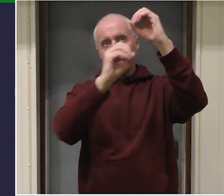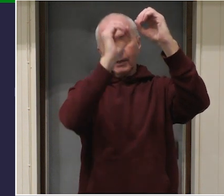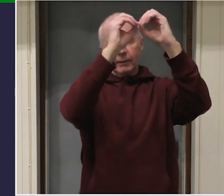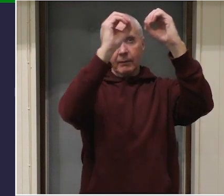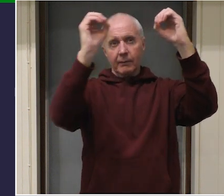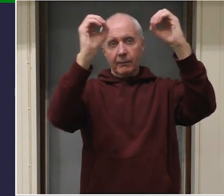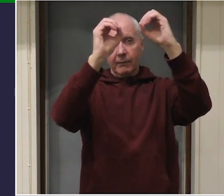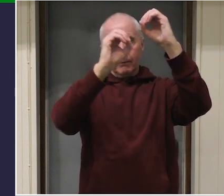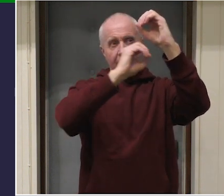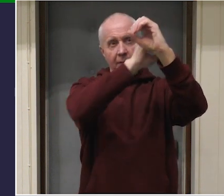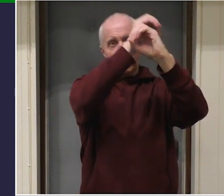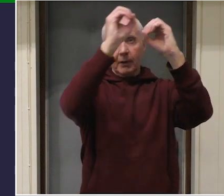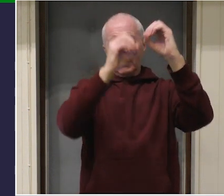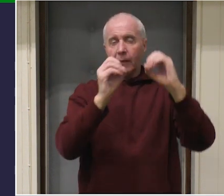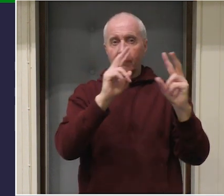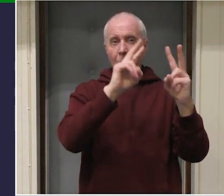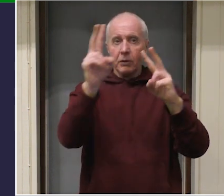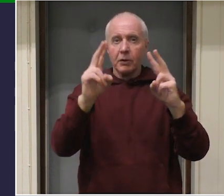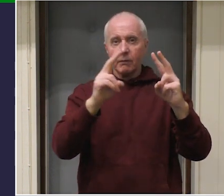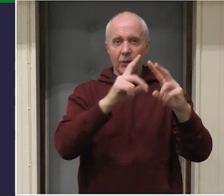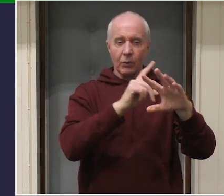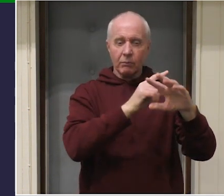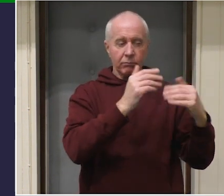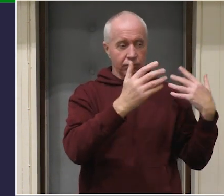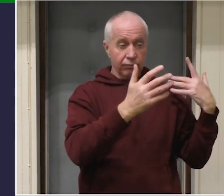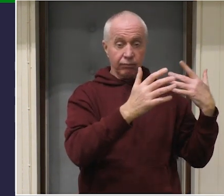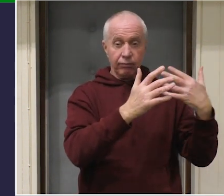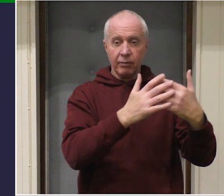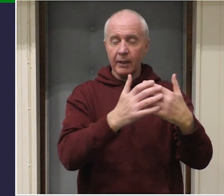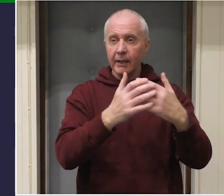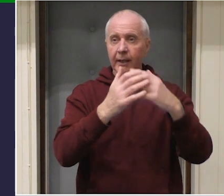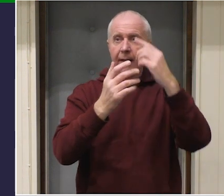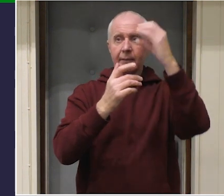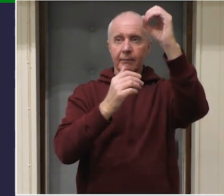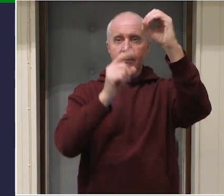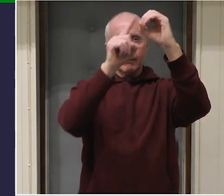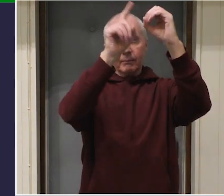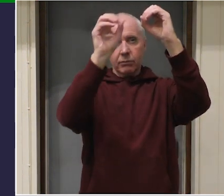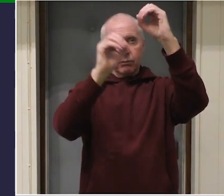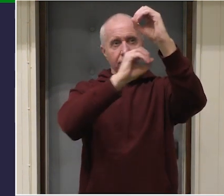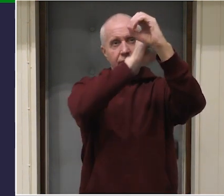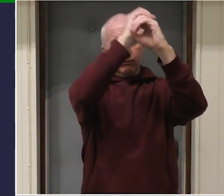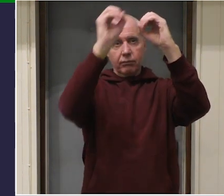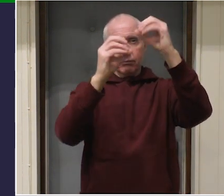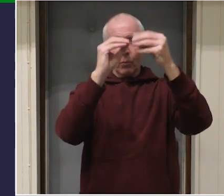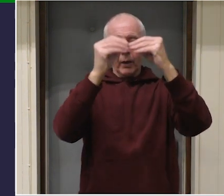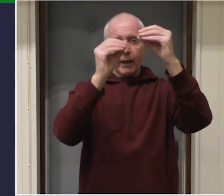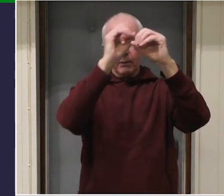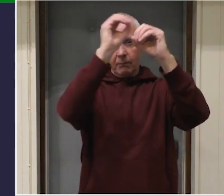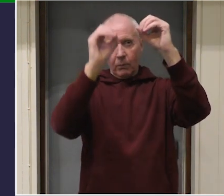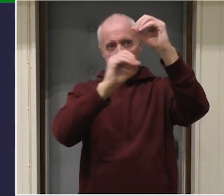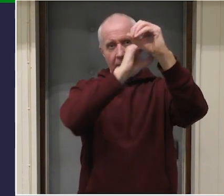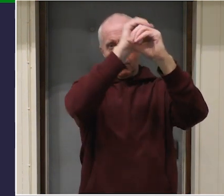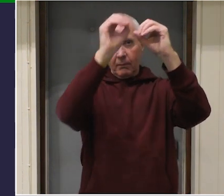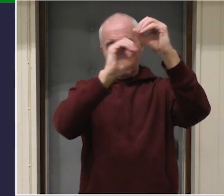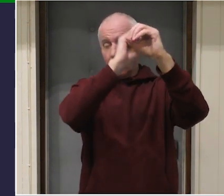change, and if we just watch over a long period of time, we can track the motion of one star versus the other, we can work out the orbital period of the system.